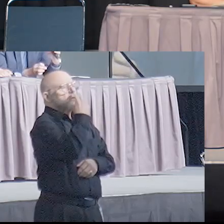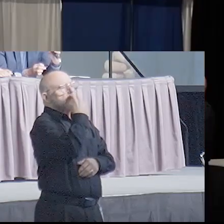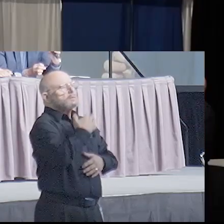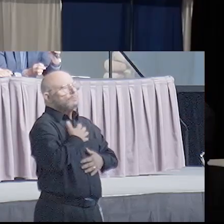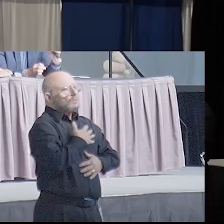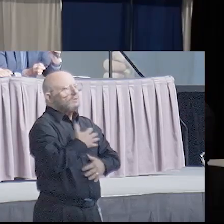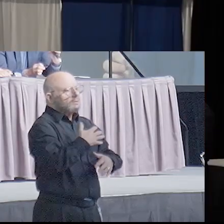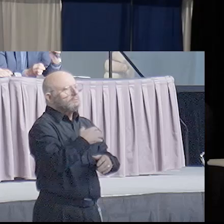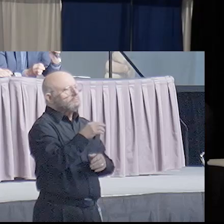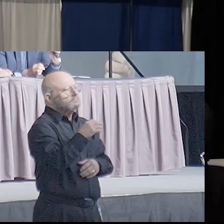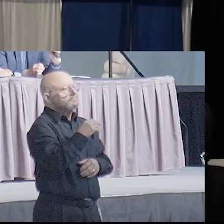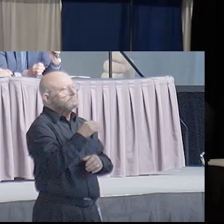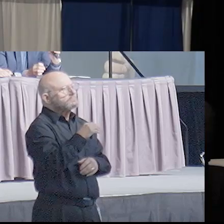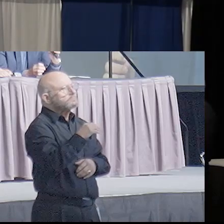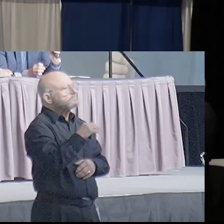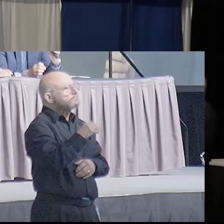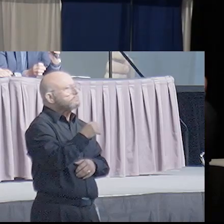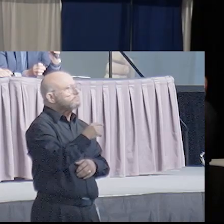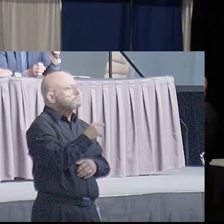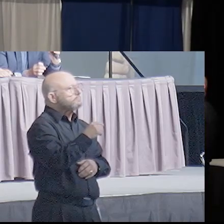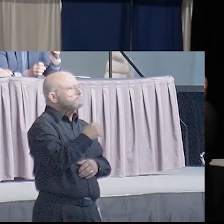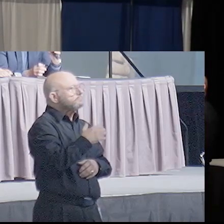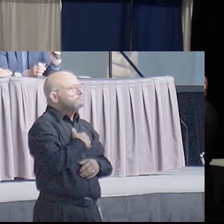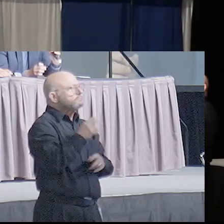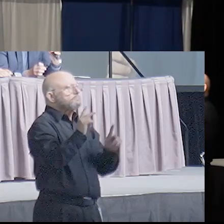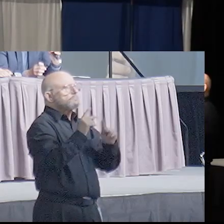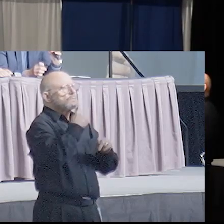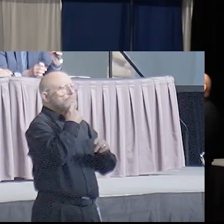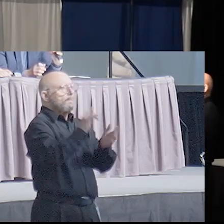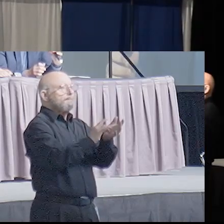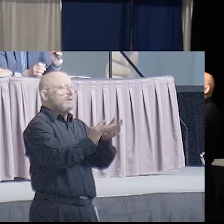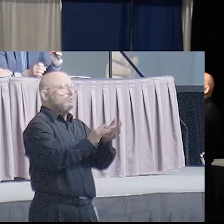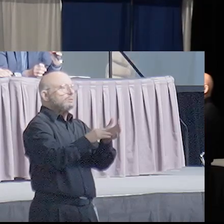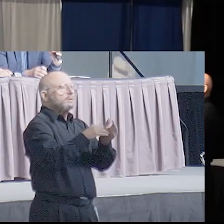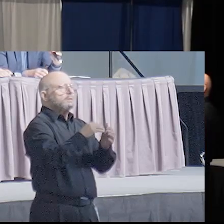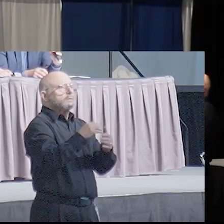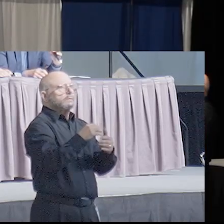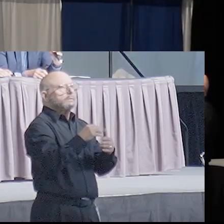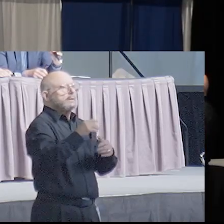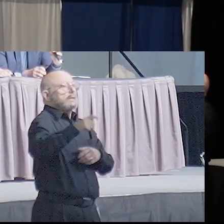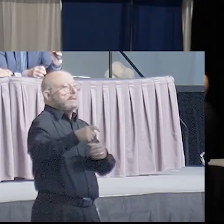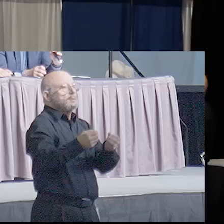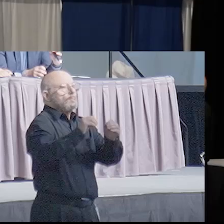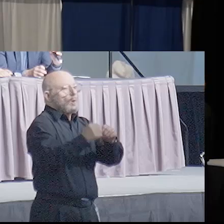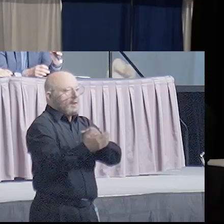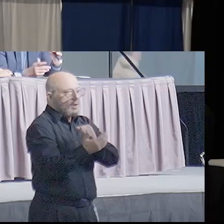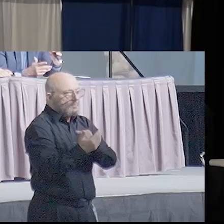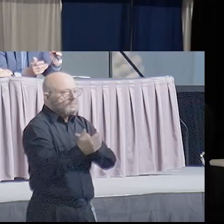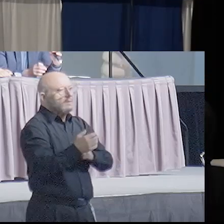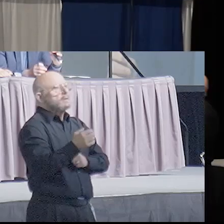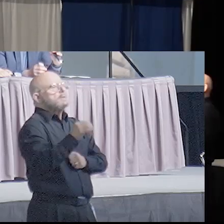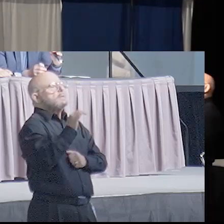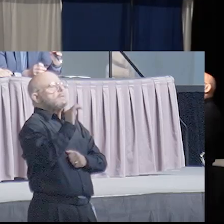oxygen. We primarily service the medically fragile children and the special needs population, though